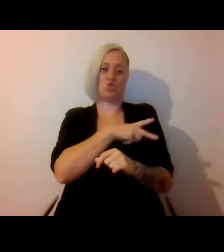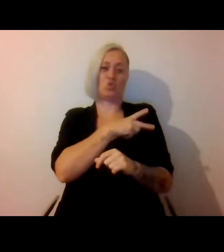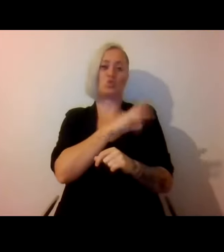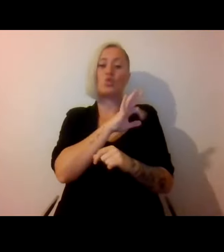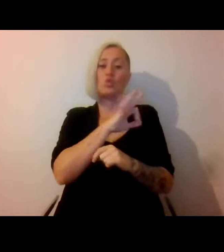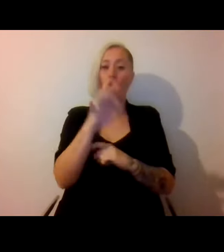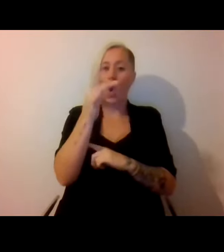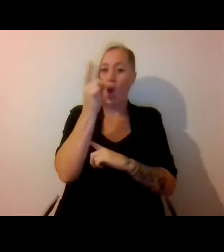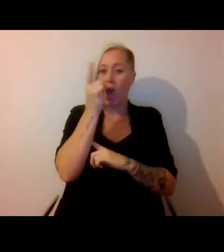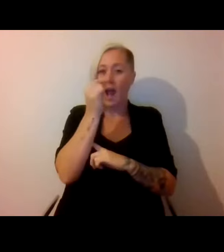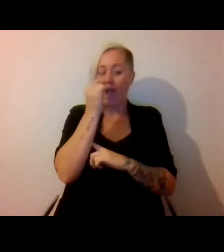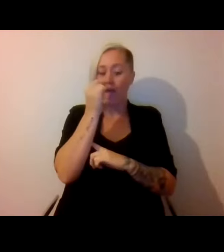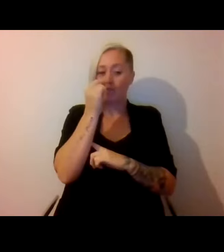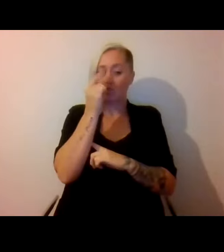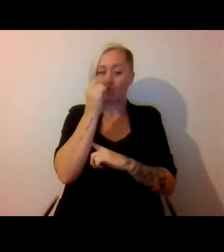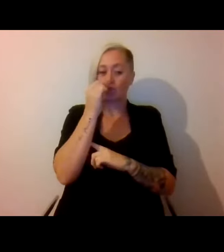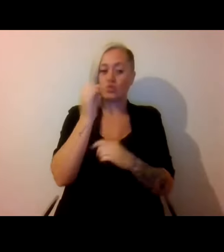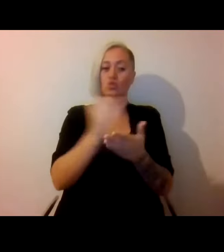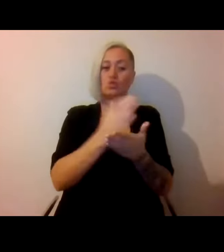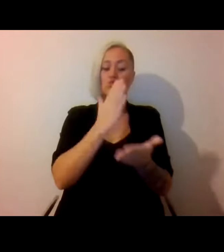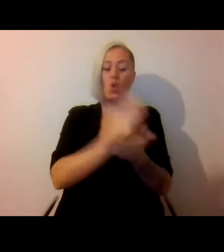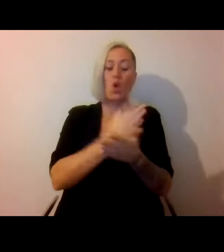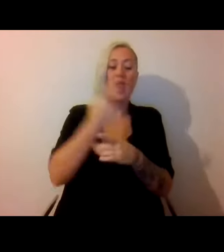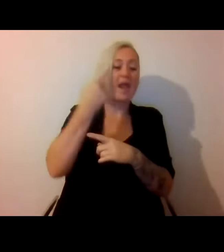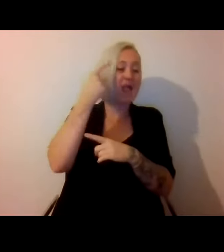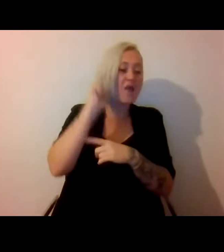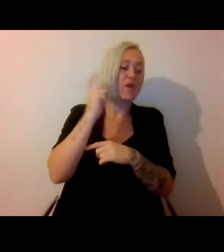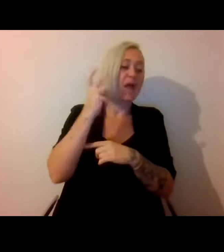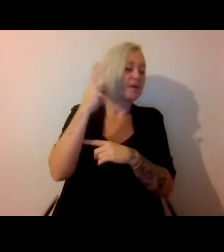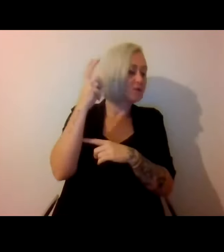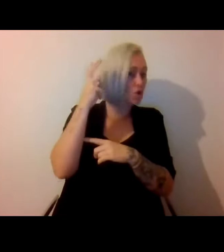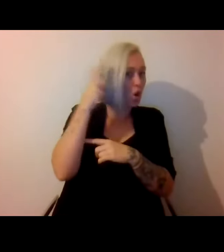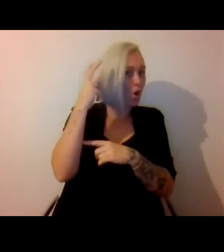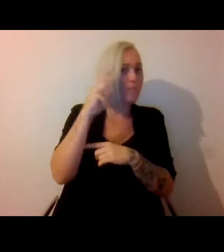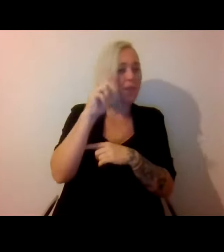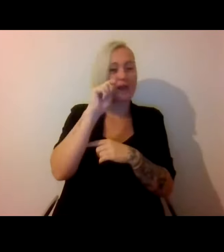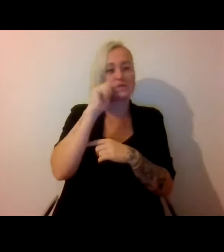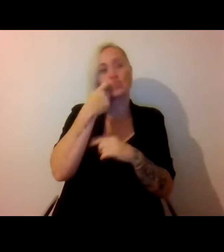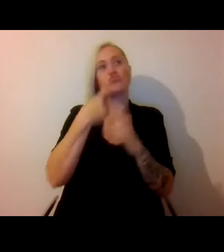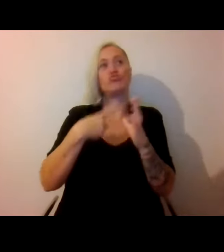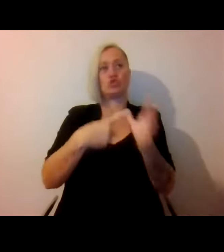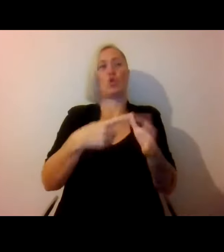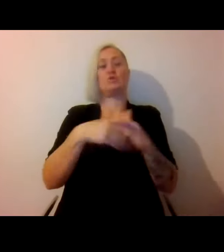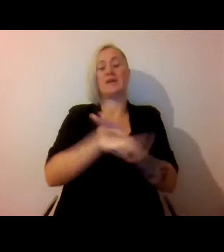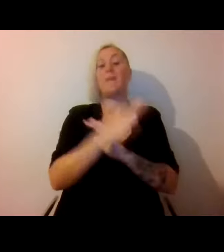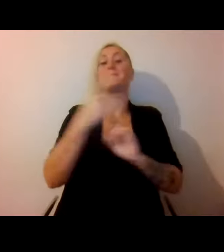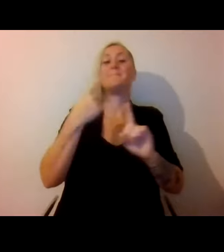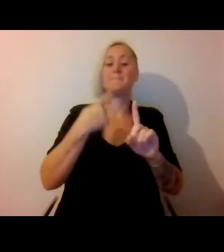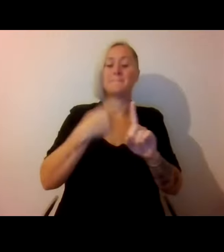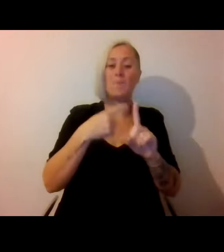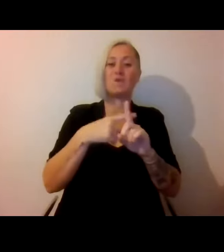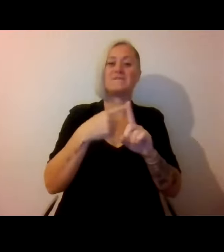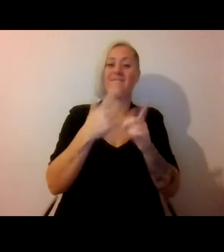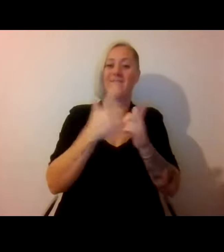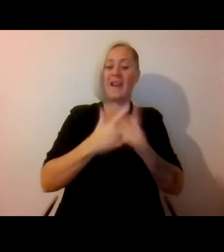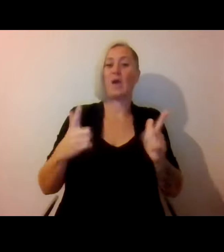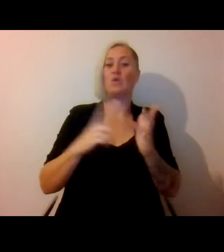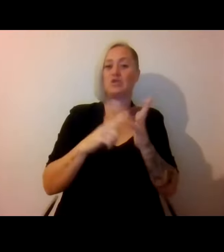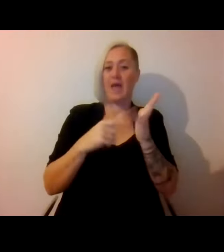to assure that hearing aids and cochlear implants will result in positive language outcomes. Many deaf children